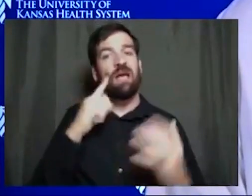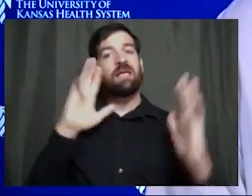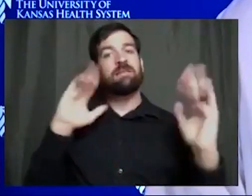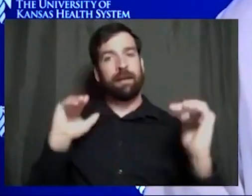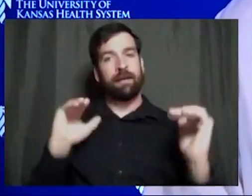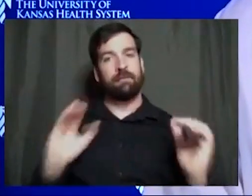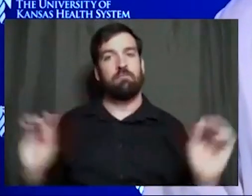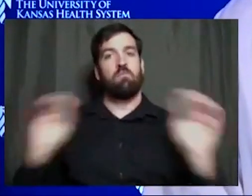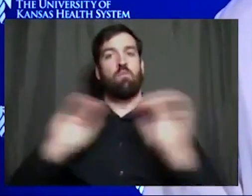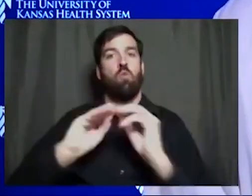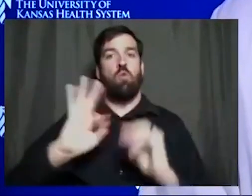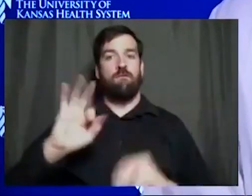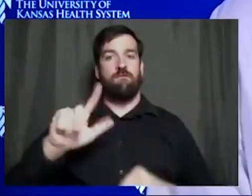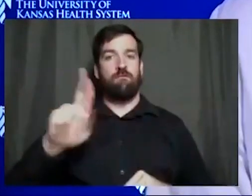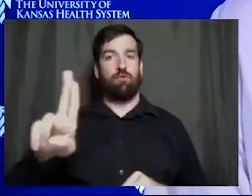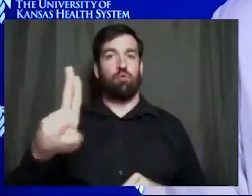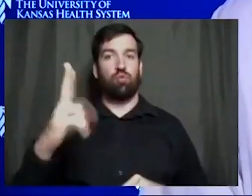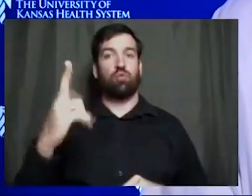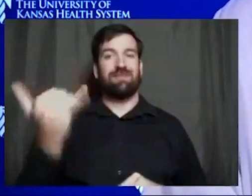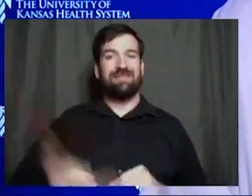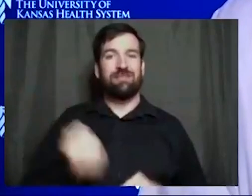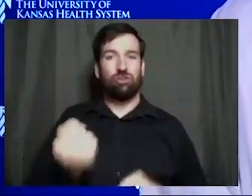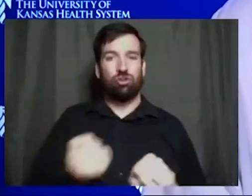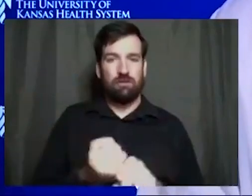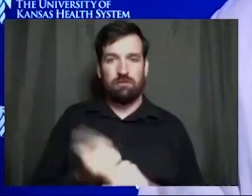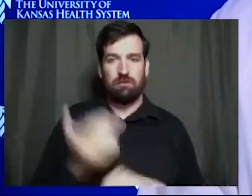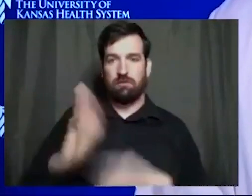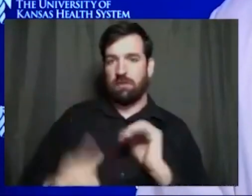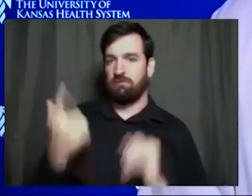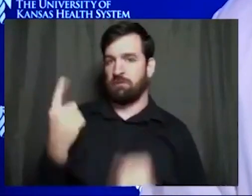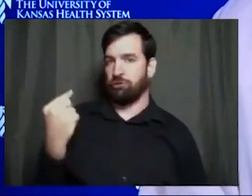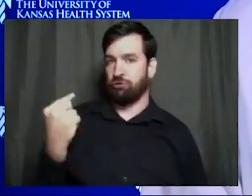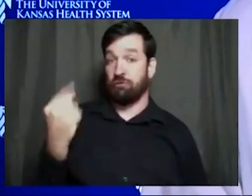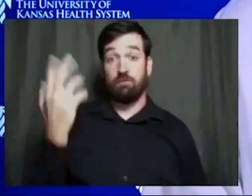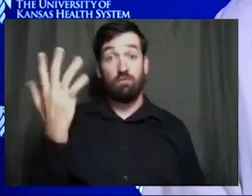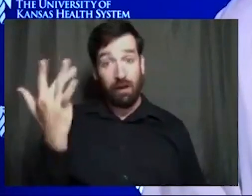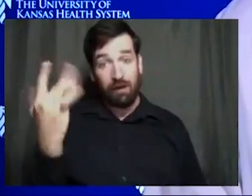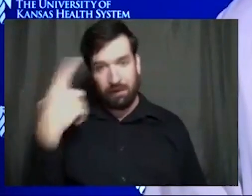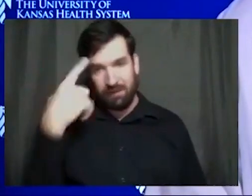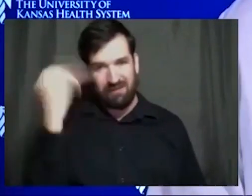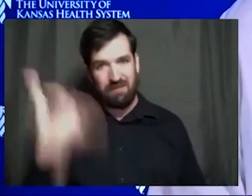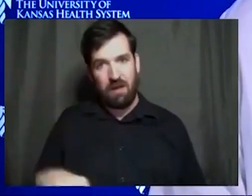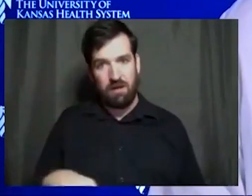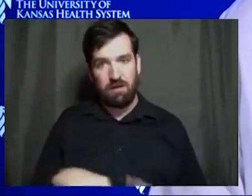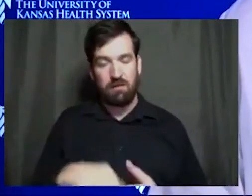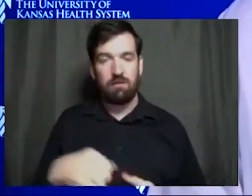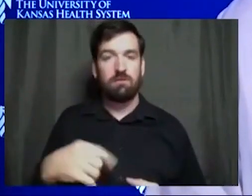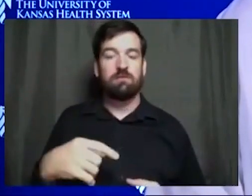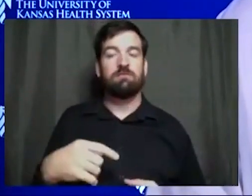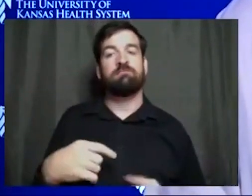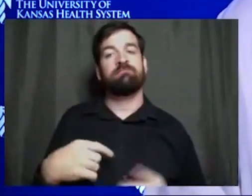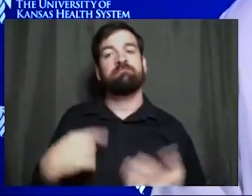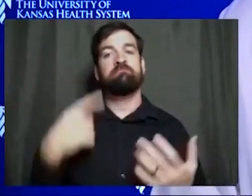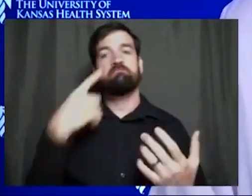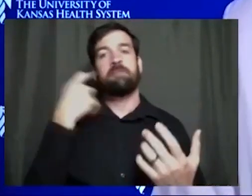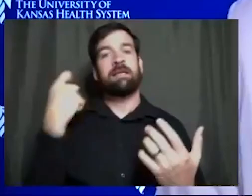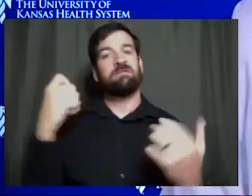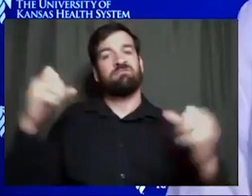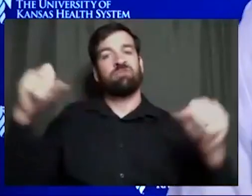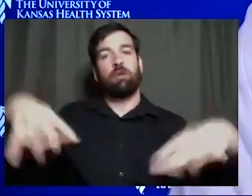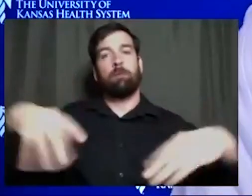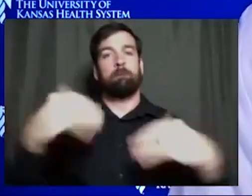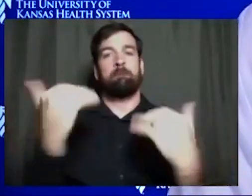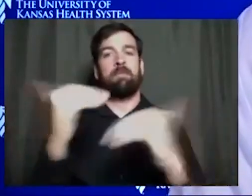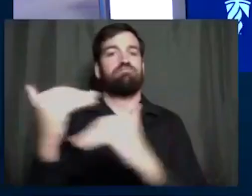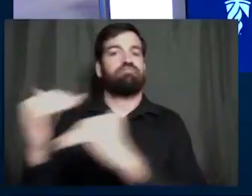this influenza season, than we did last year, mainly because of that, mainly because of any lifting on restrictions or mask mandates